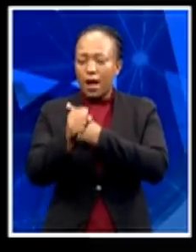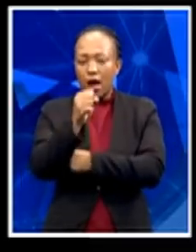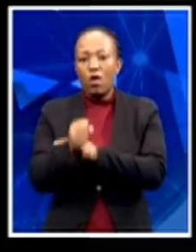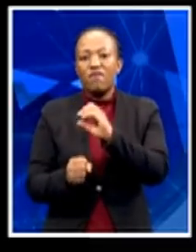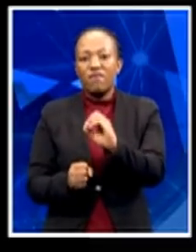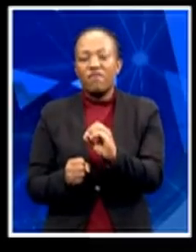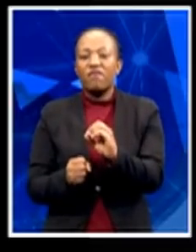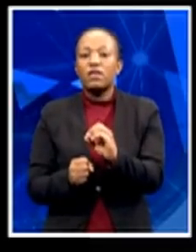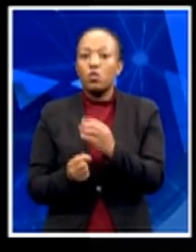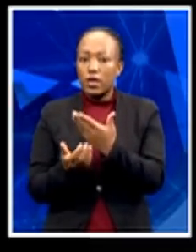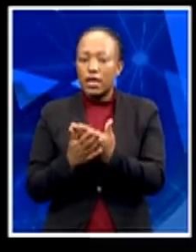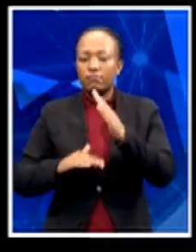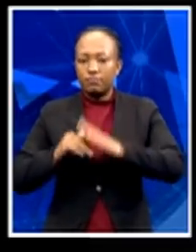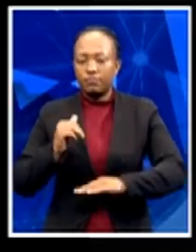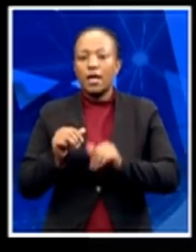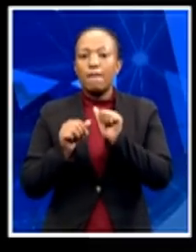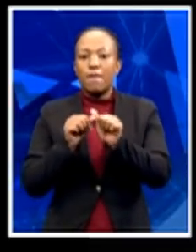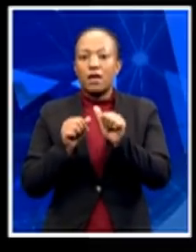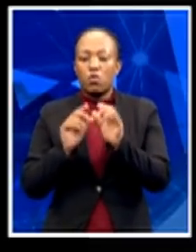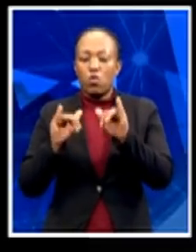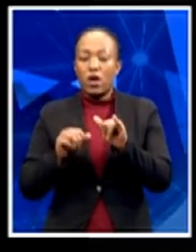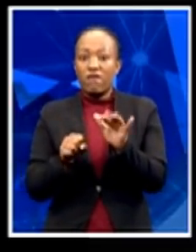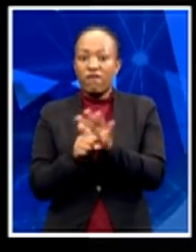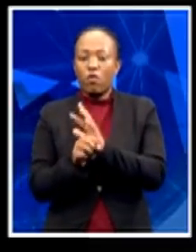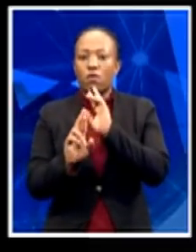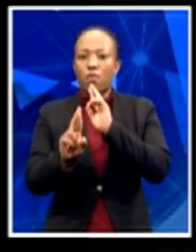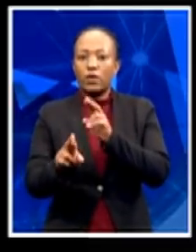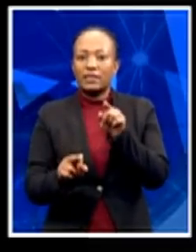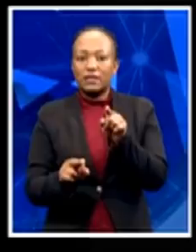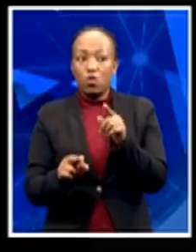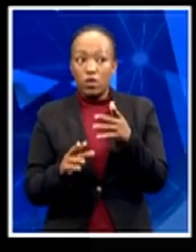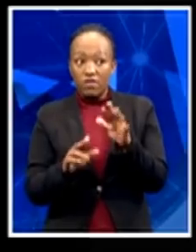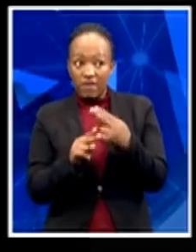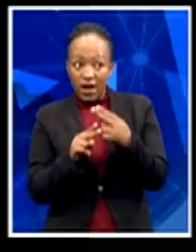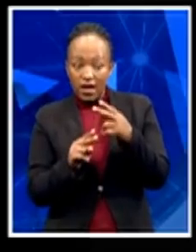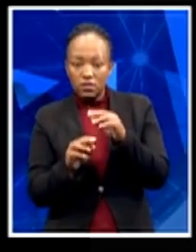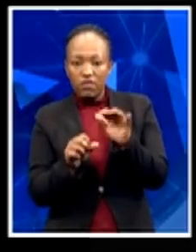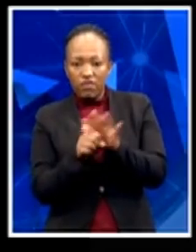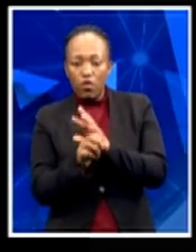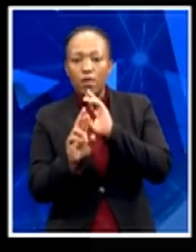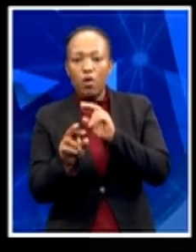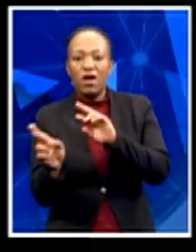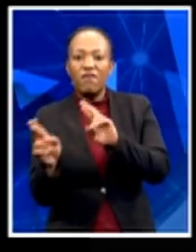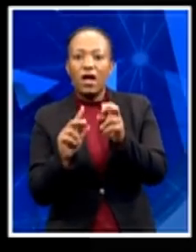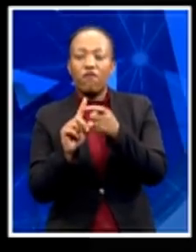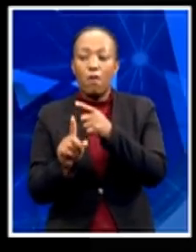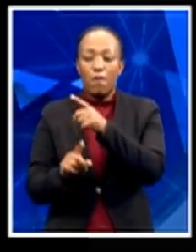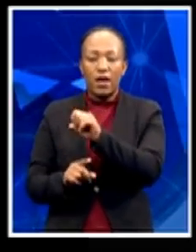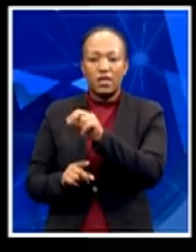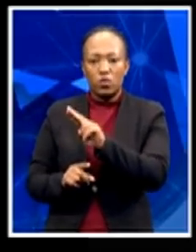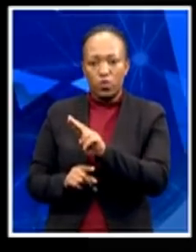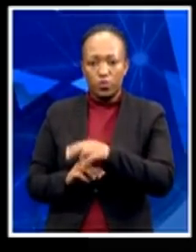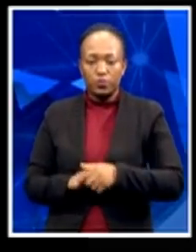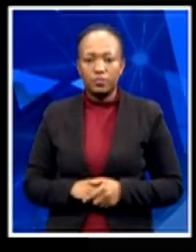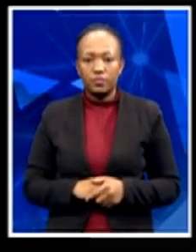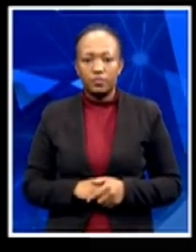a comprehensive charge sheet once they've actually done a full referral from their side. And we have done commenced the discussions with the Senior